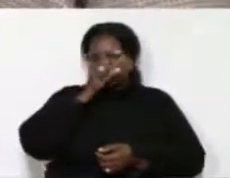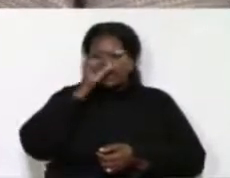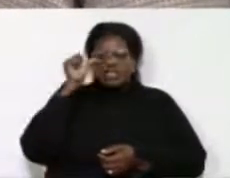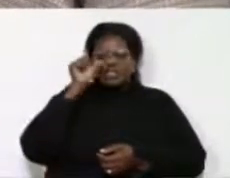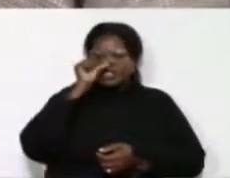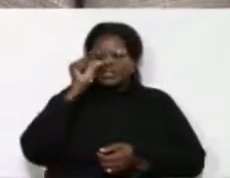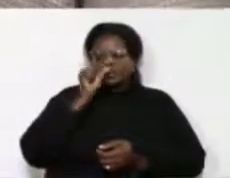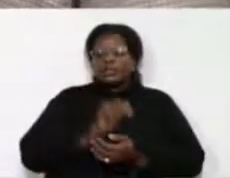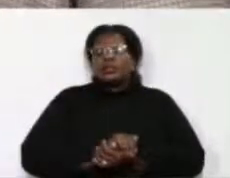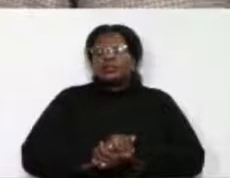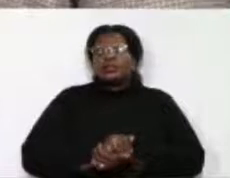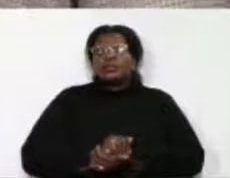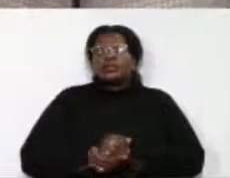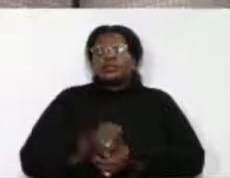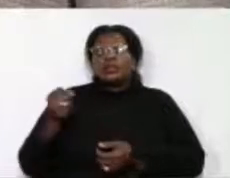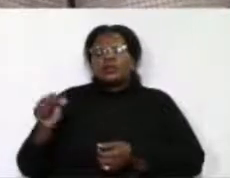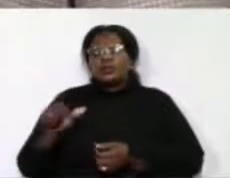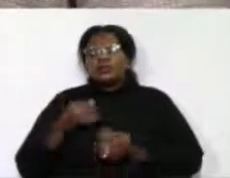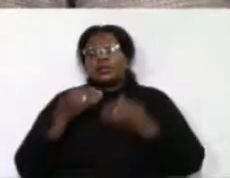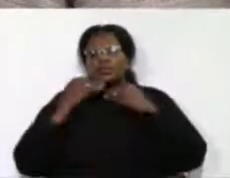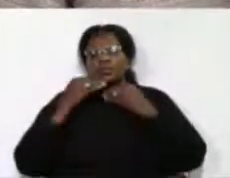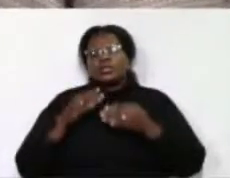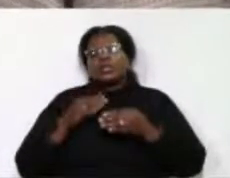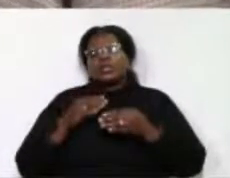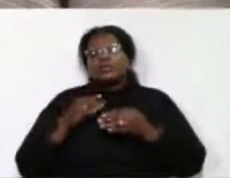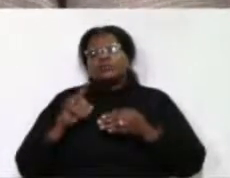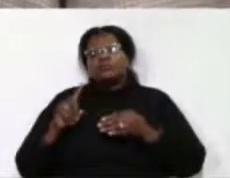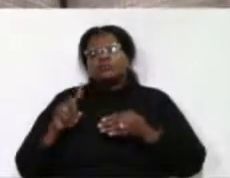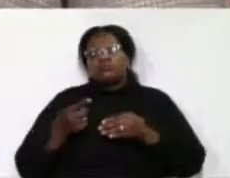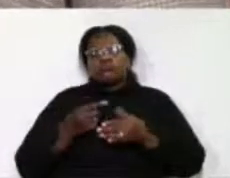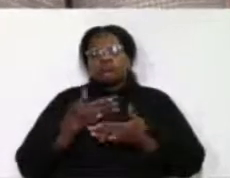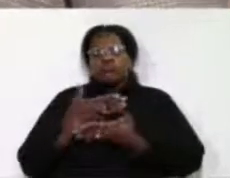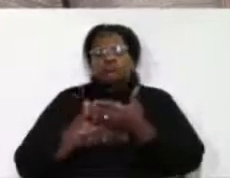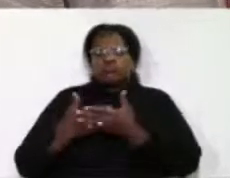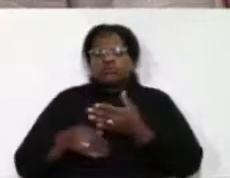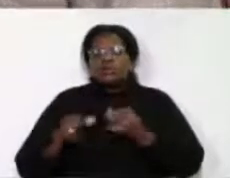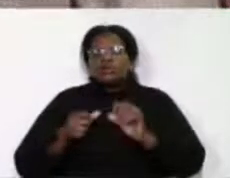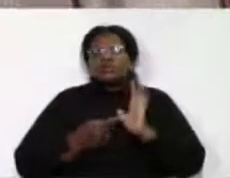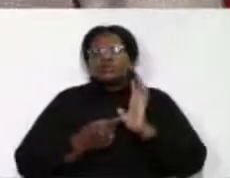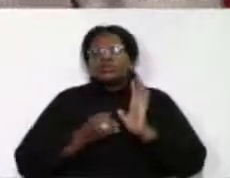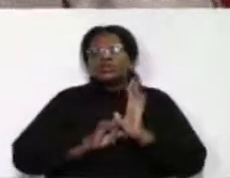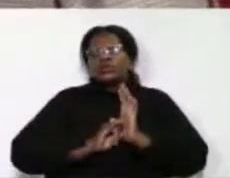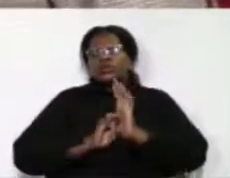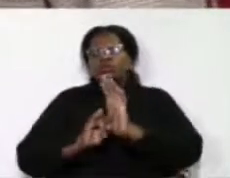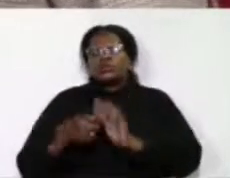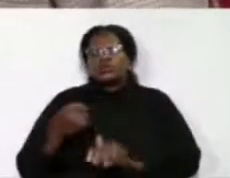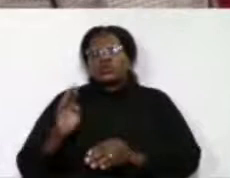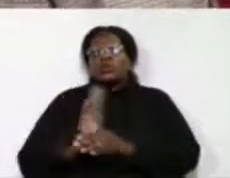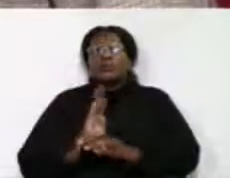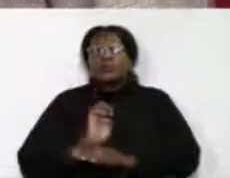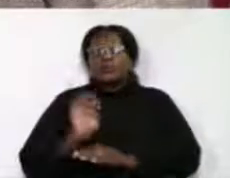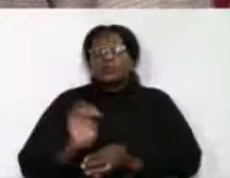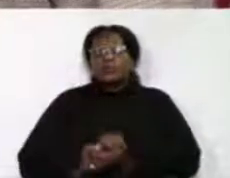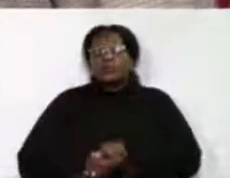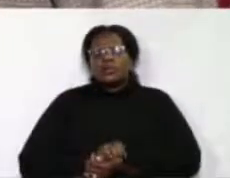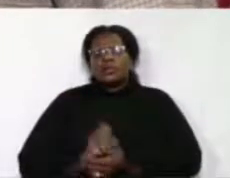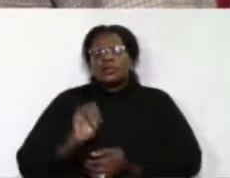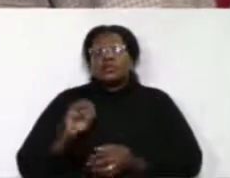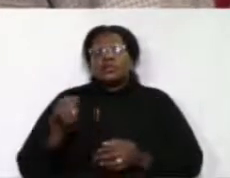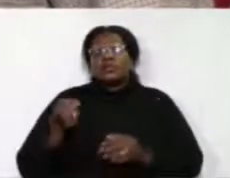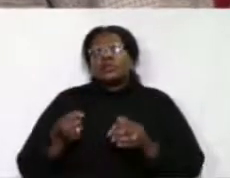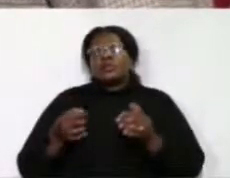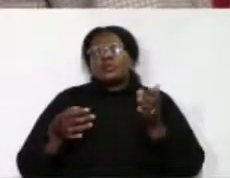and maintenance, and you've got very important marketing. So those are all your operating costs, and you need to record all of them. And you can get software, for